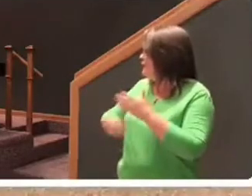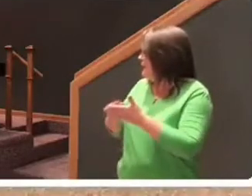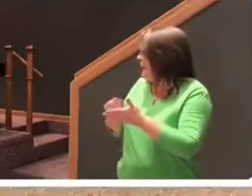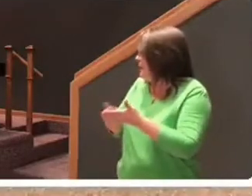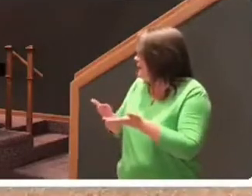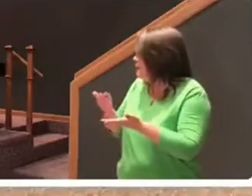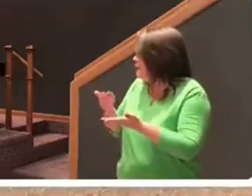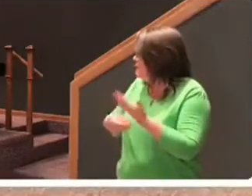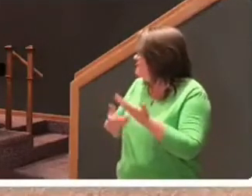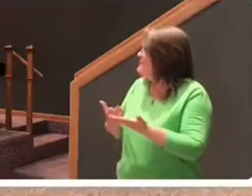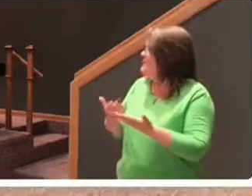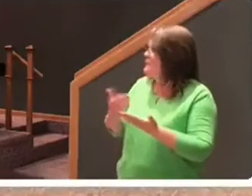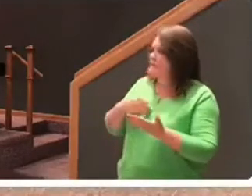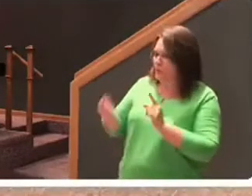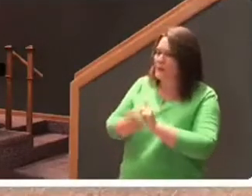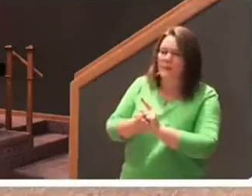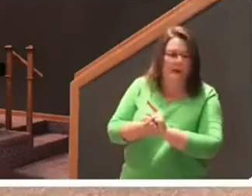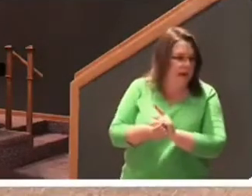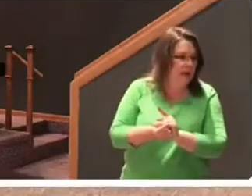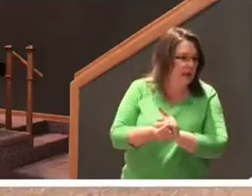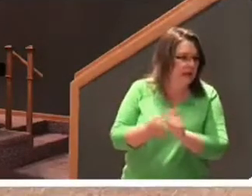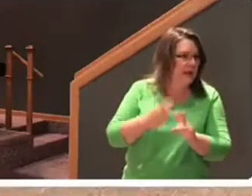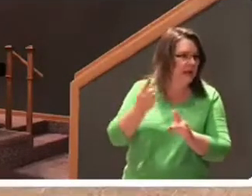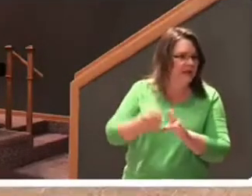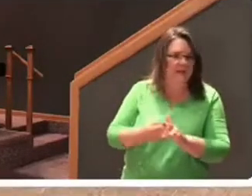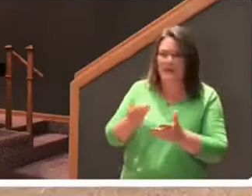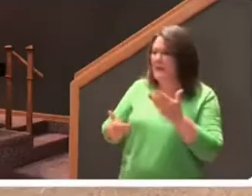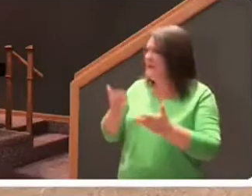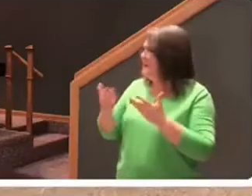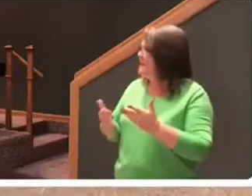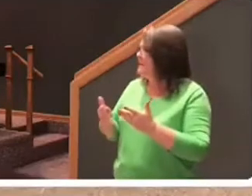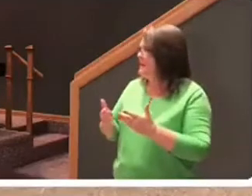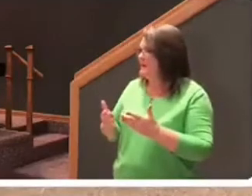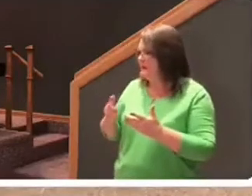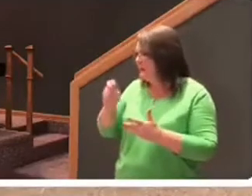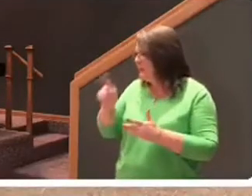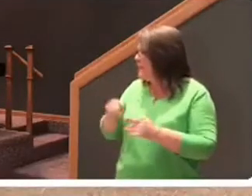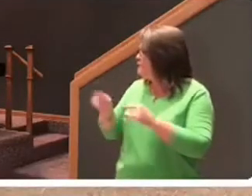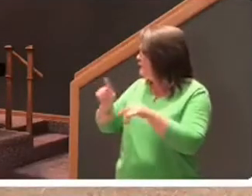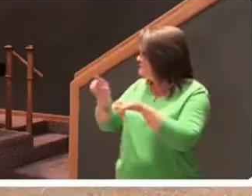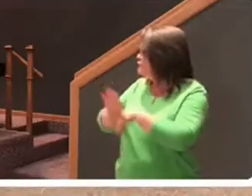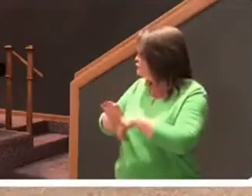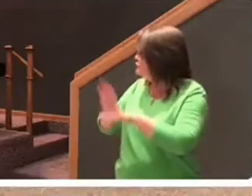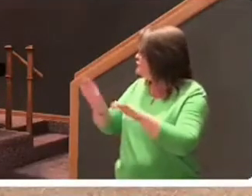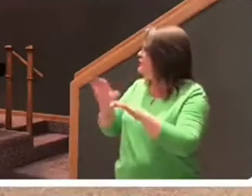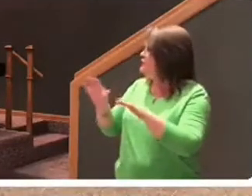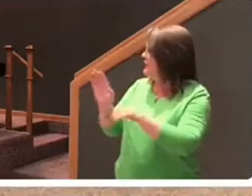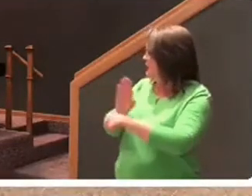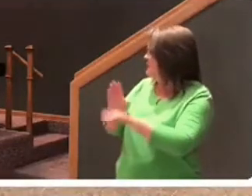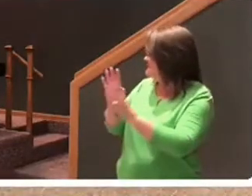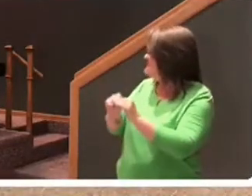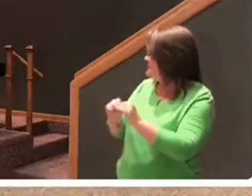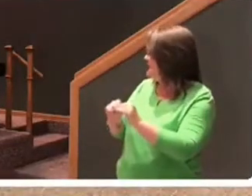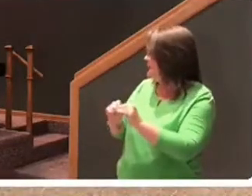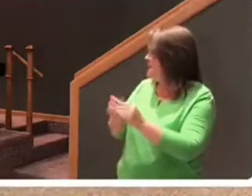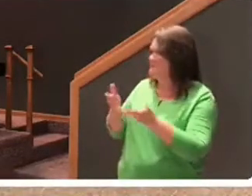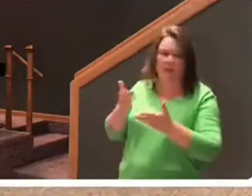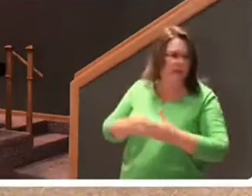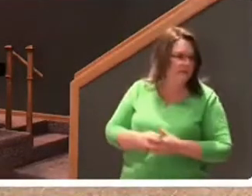so we're going to be meeting, and then maybe coming back to you as a church and doing the whole business meeting kind of